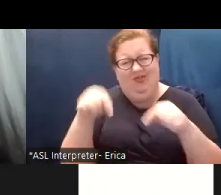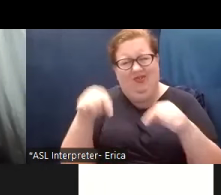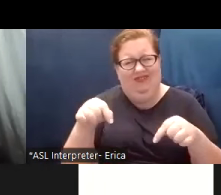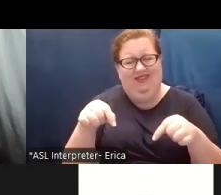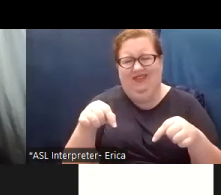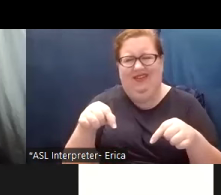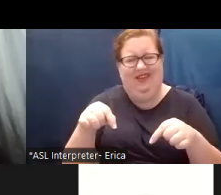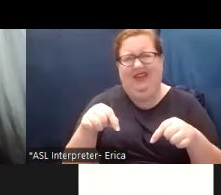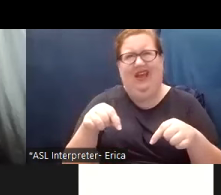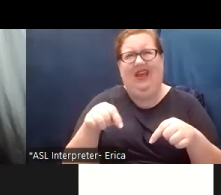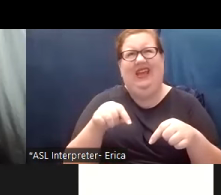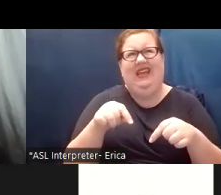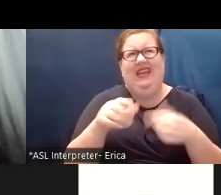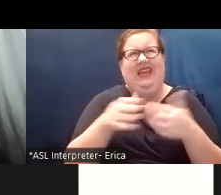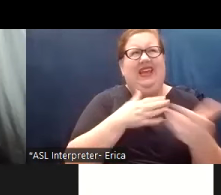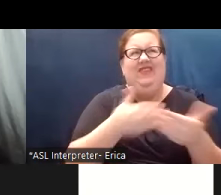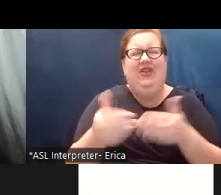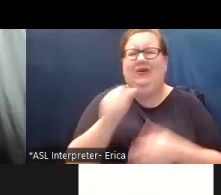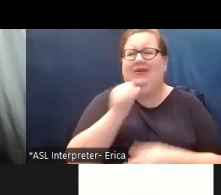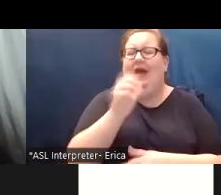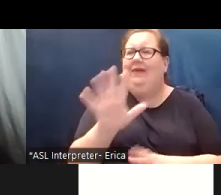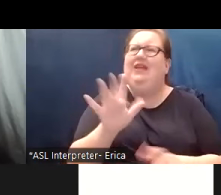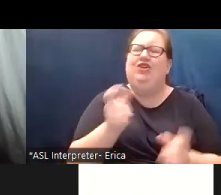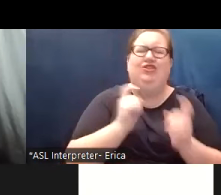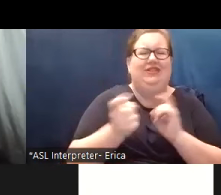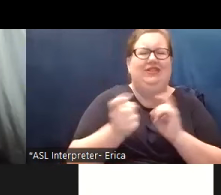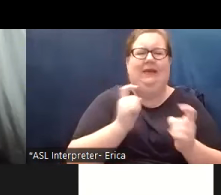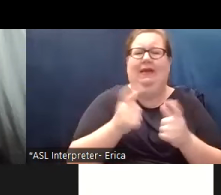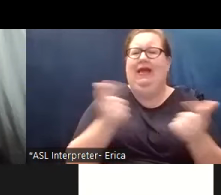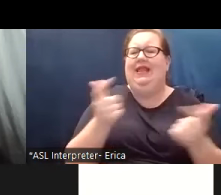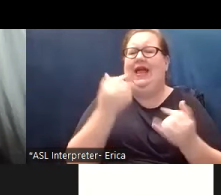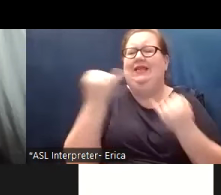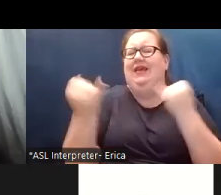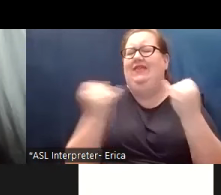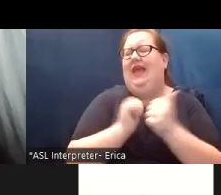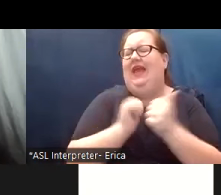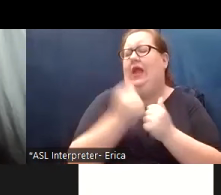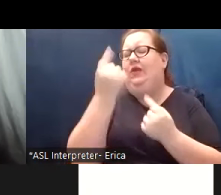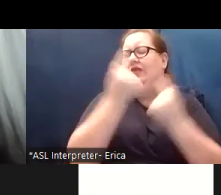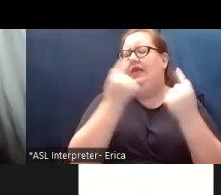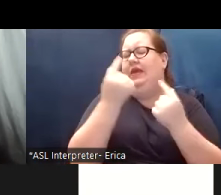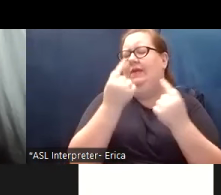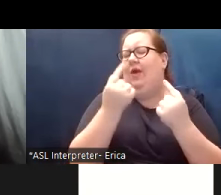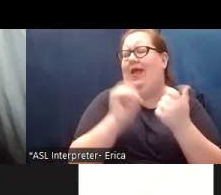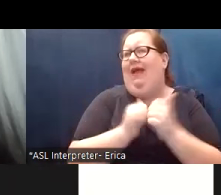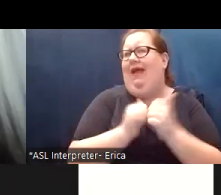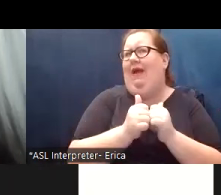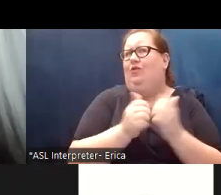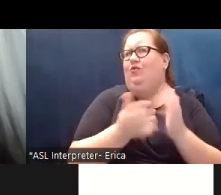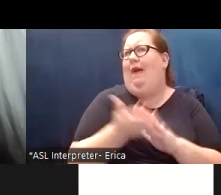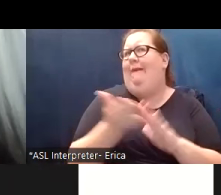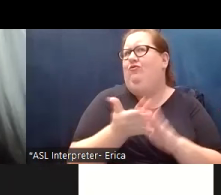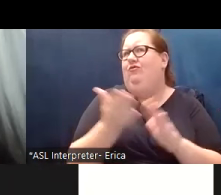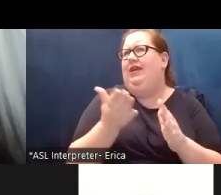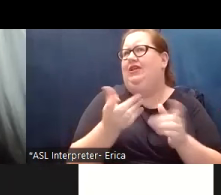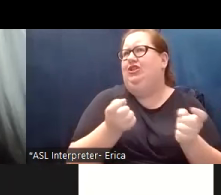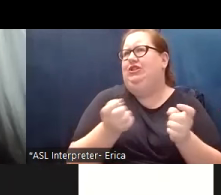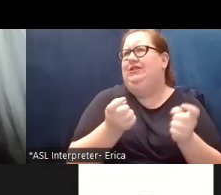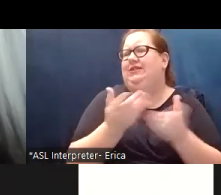not. You're giving me lots of ideas and way of thinking about how to operationalize something like this.